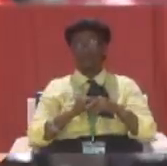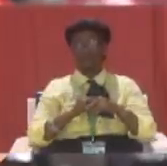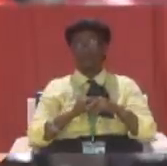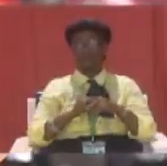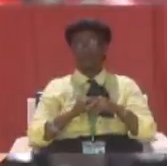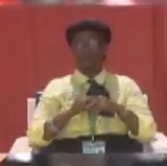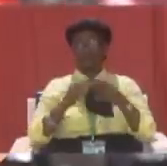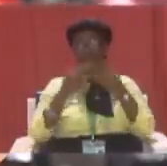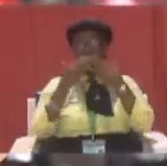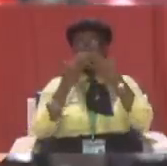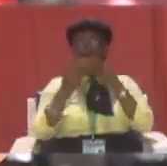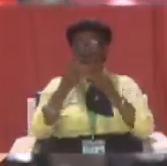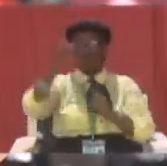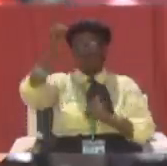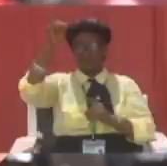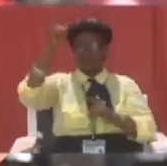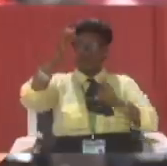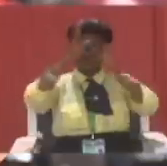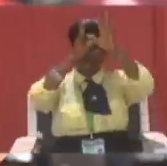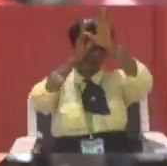you, Father.